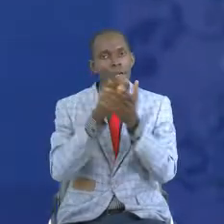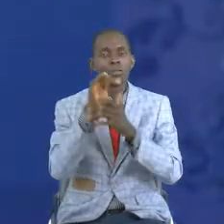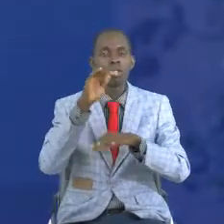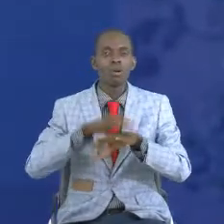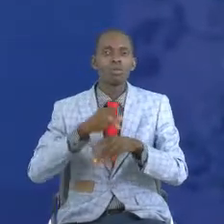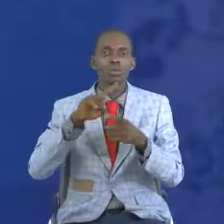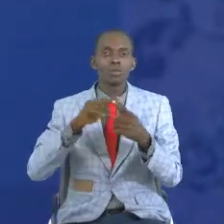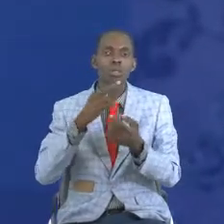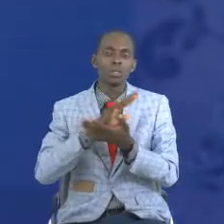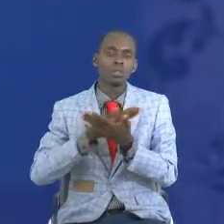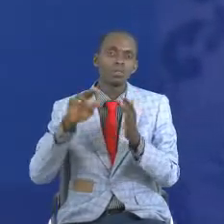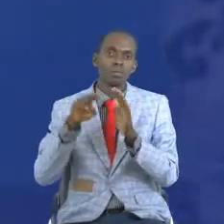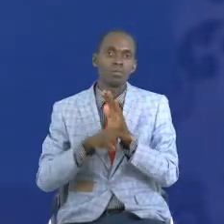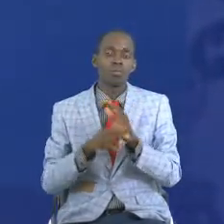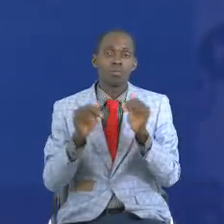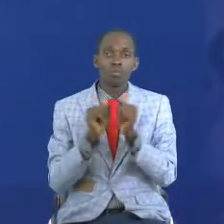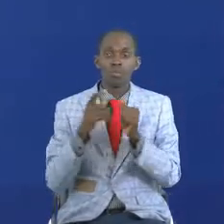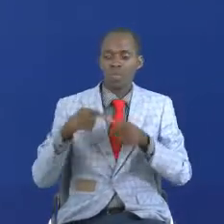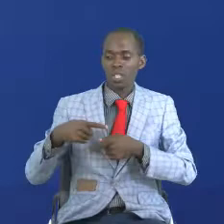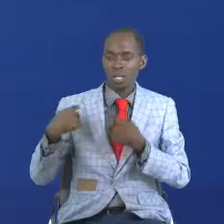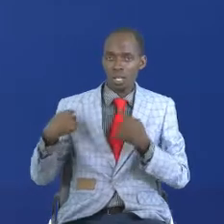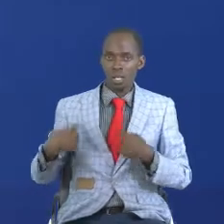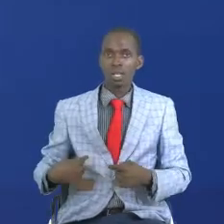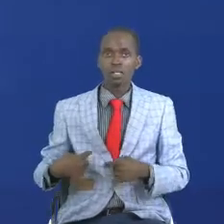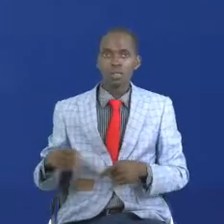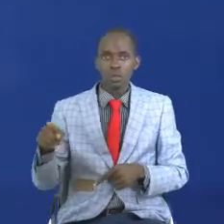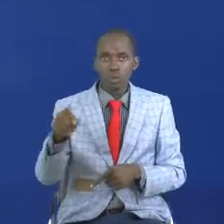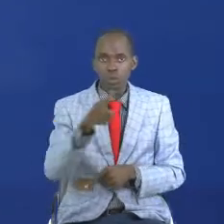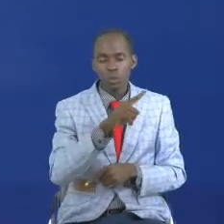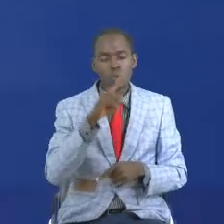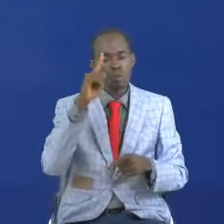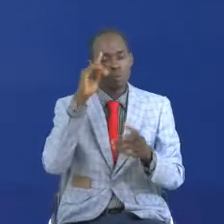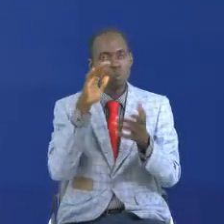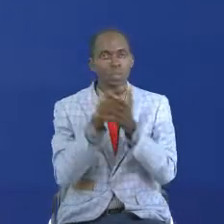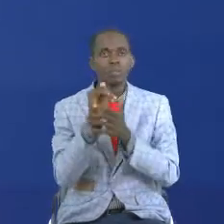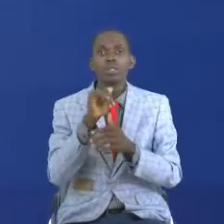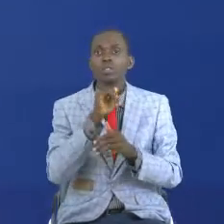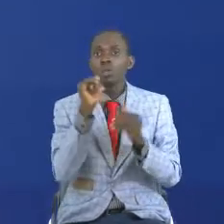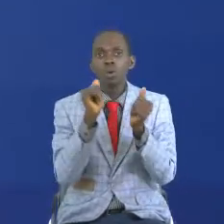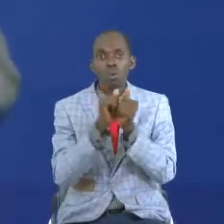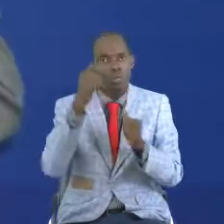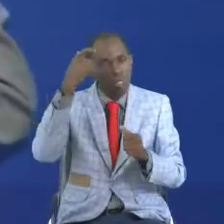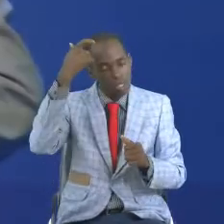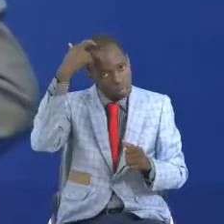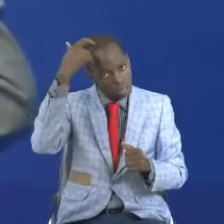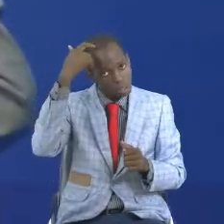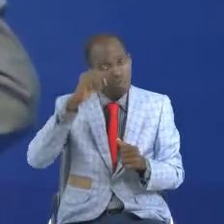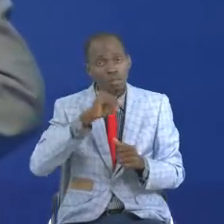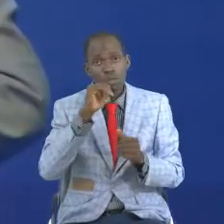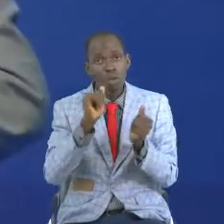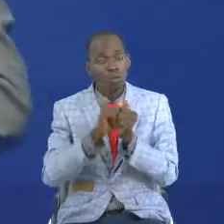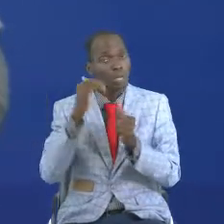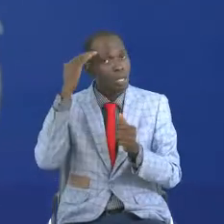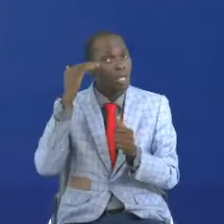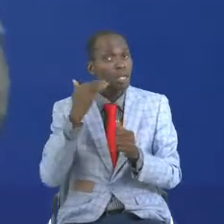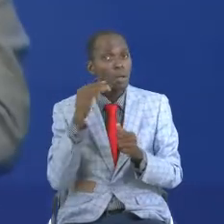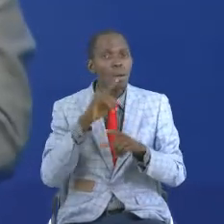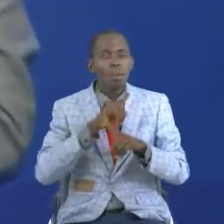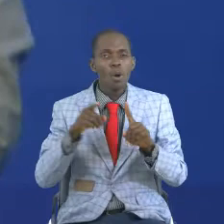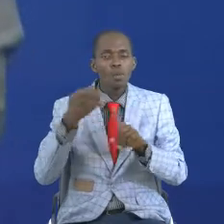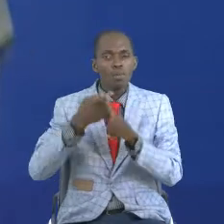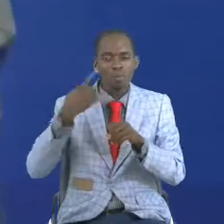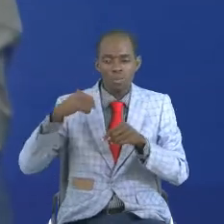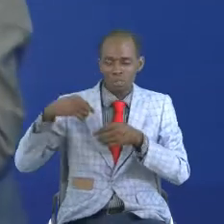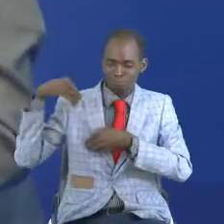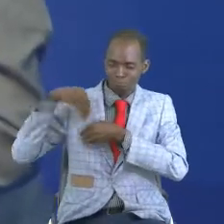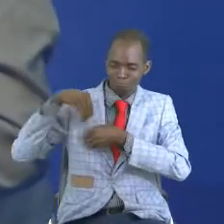the heart man believeth, not from the head, not with the mind, with the heart, the deepest part of